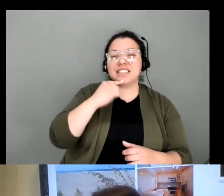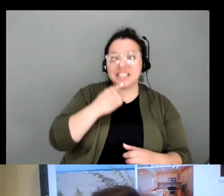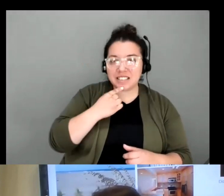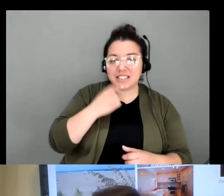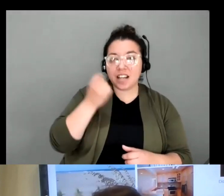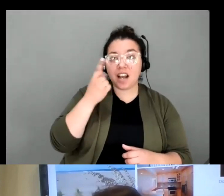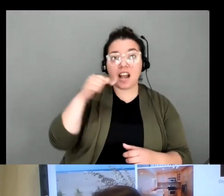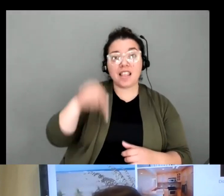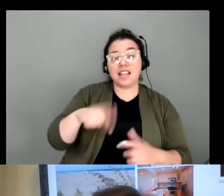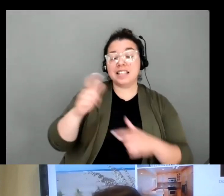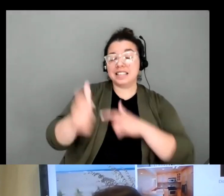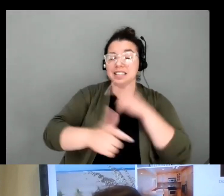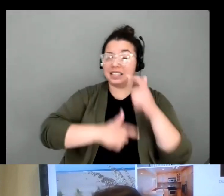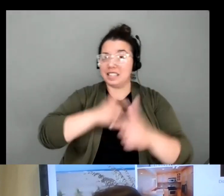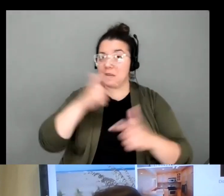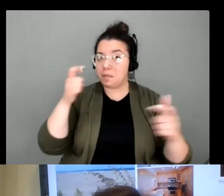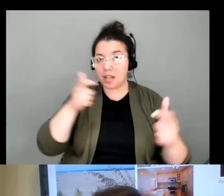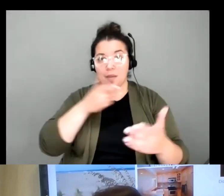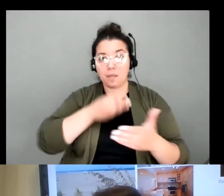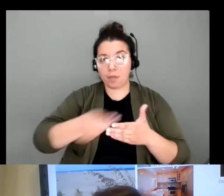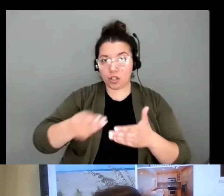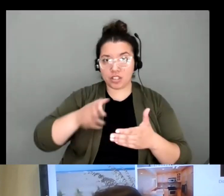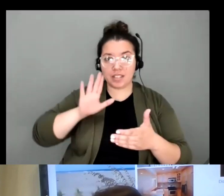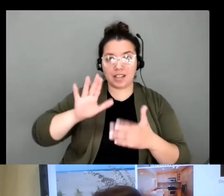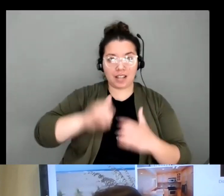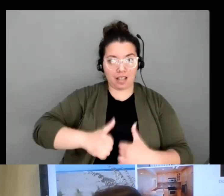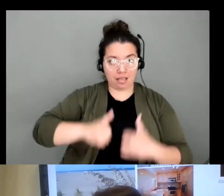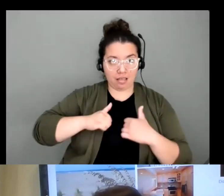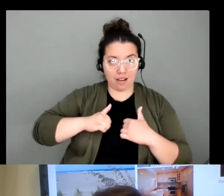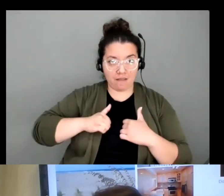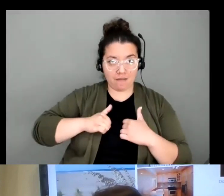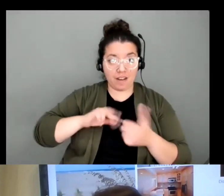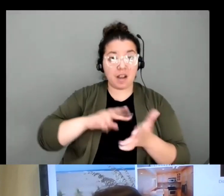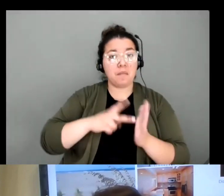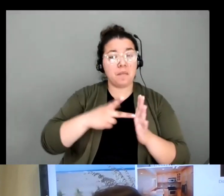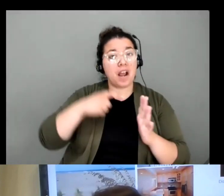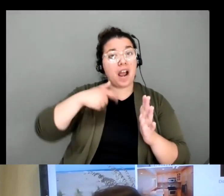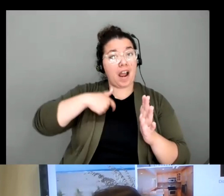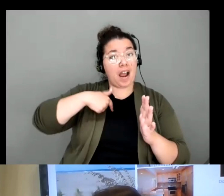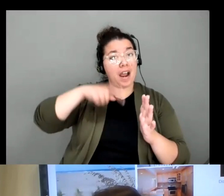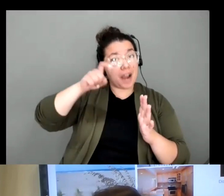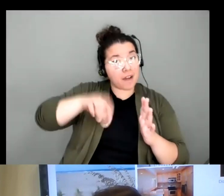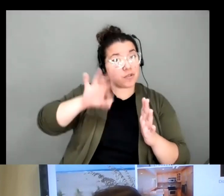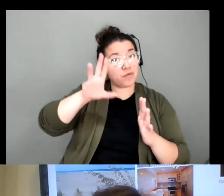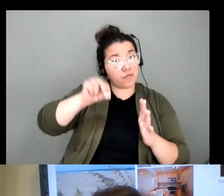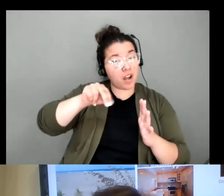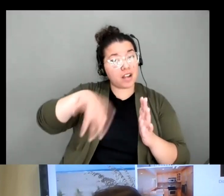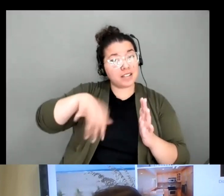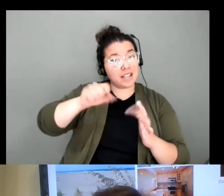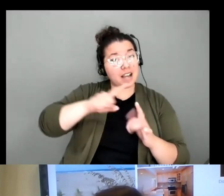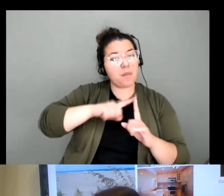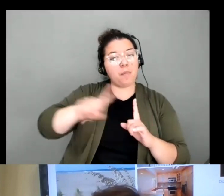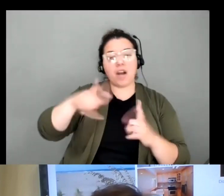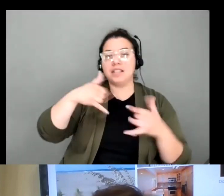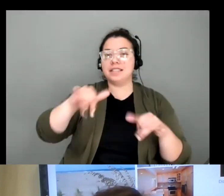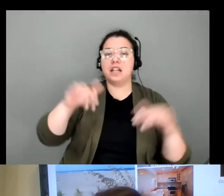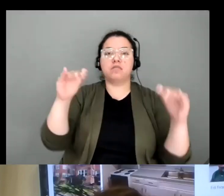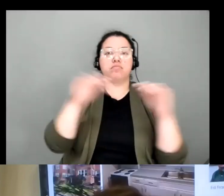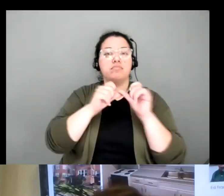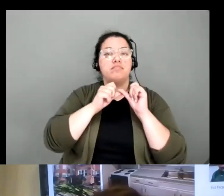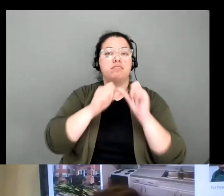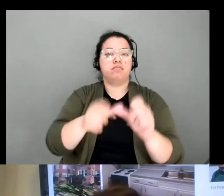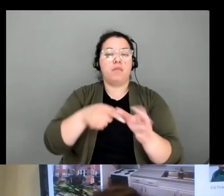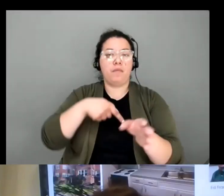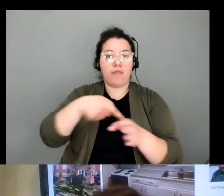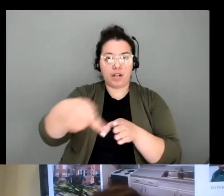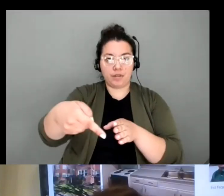biggest purchase of their life. So I have to still be as much fun as I can have, but I still have to maintain professionalism. In fact, I